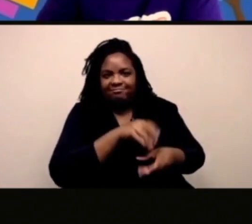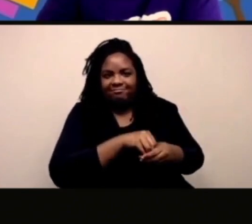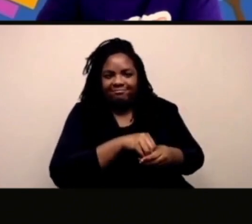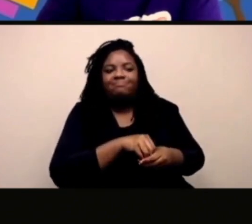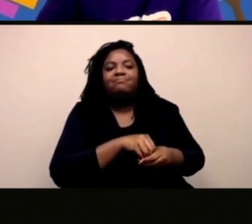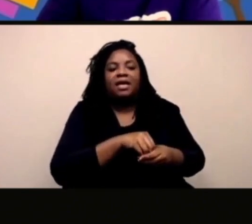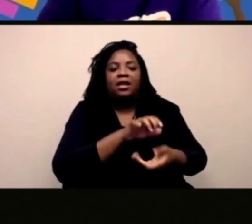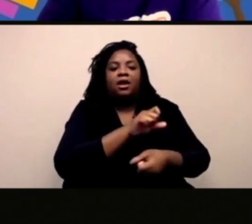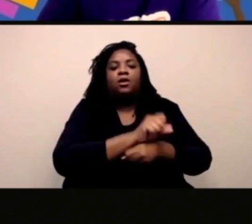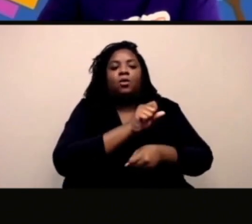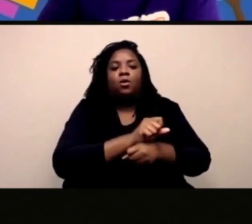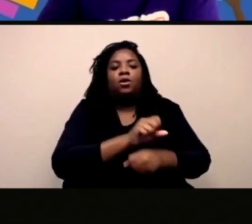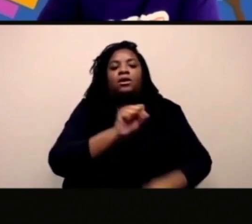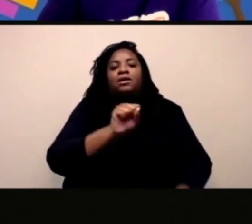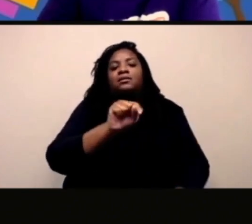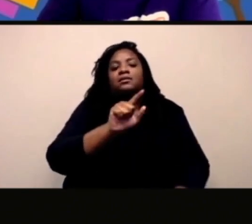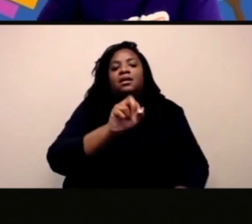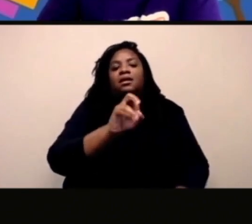Design School.